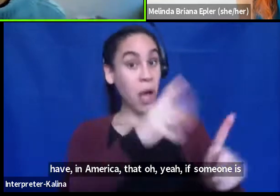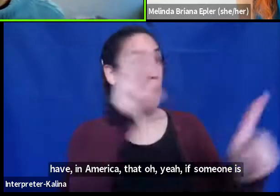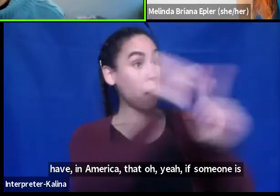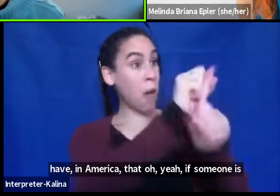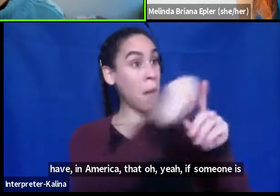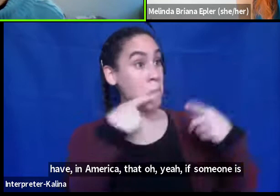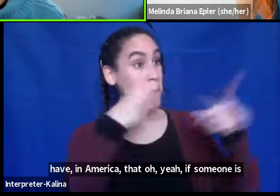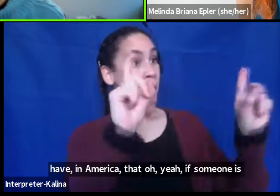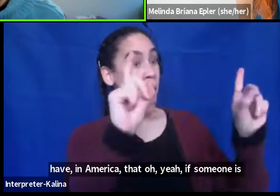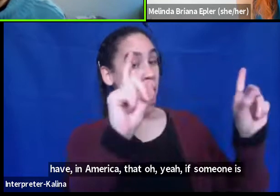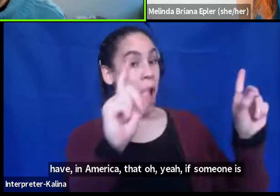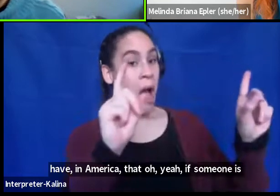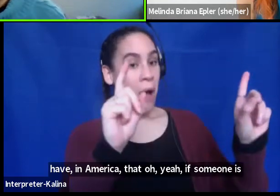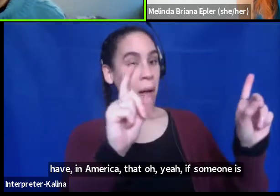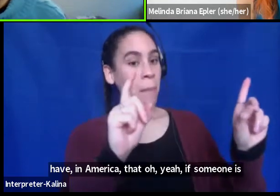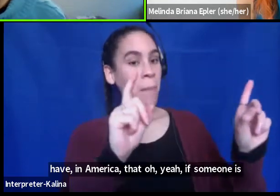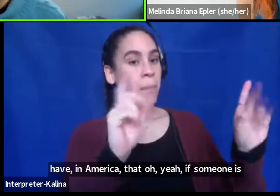something,